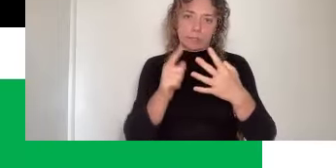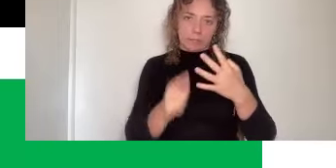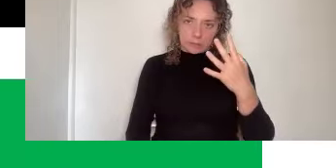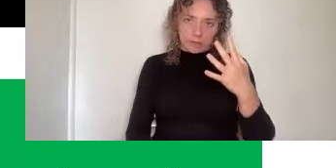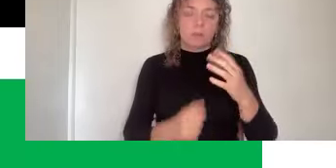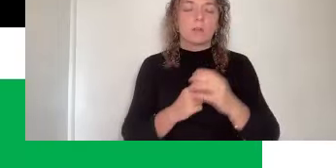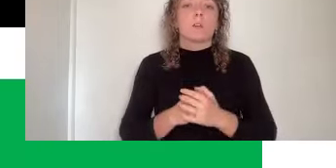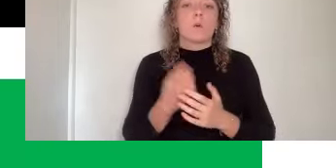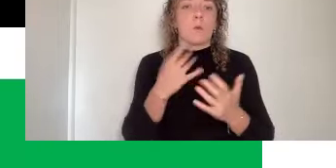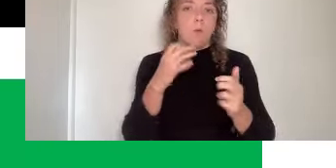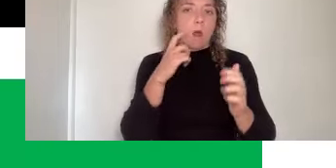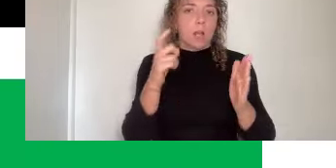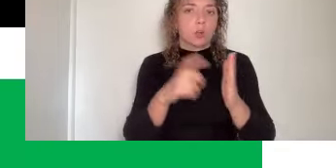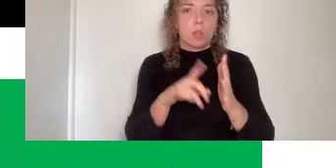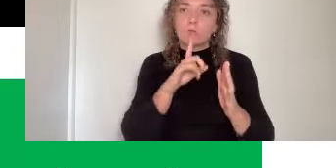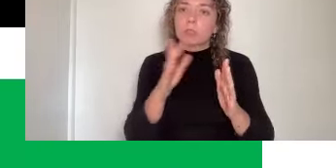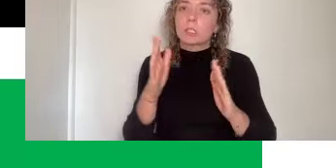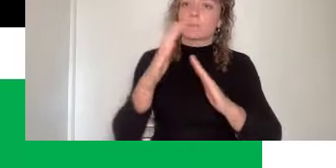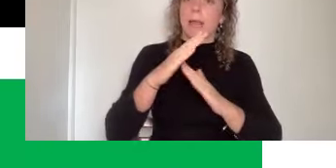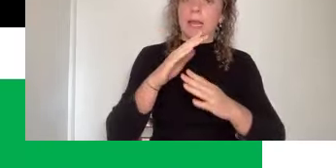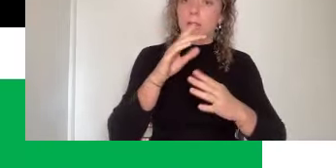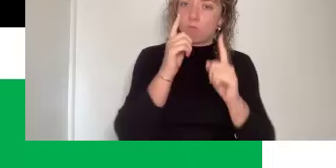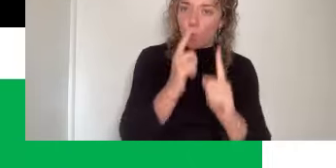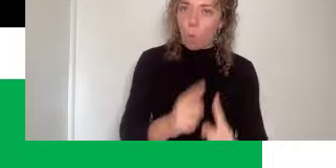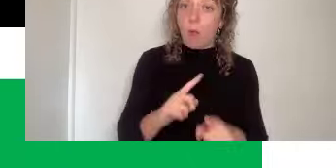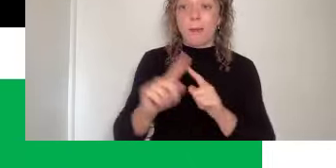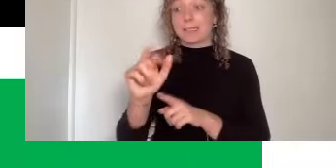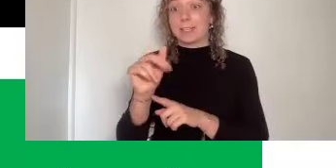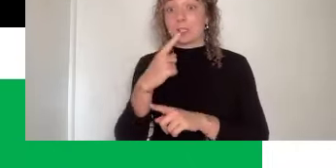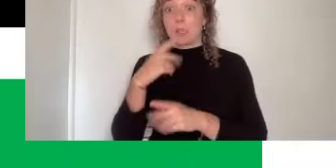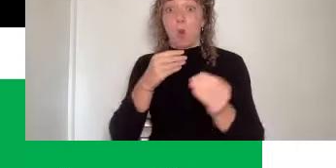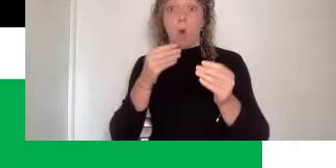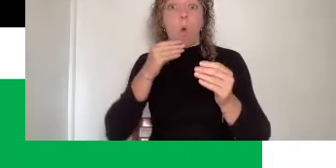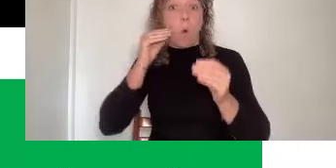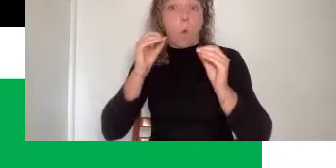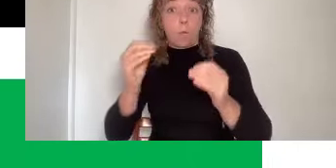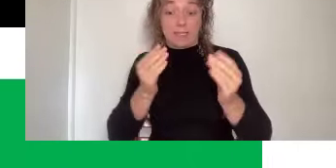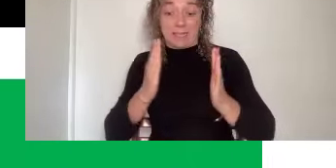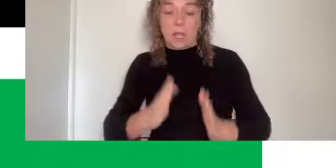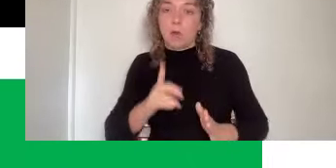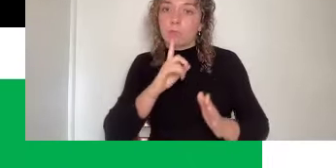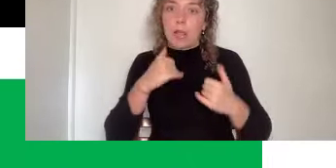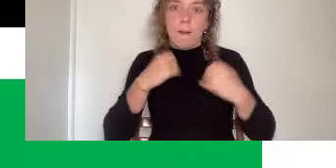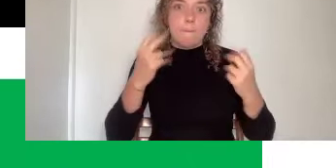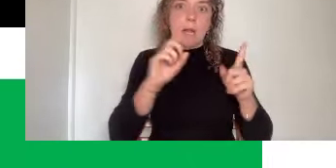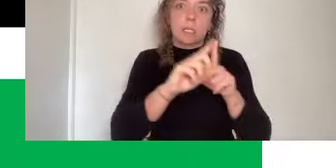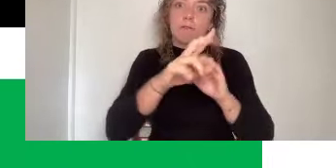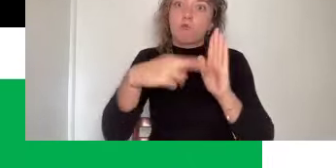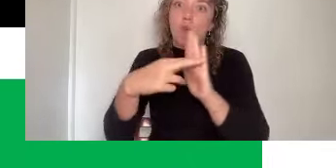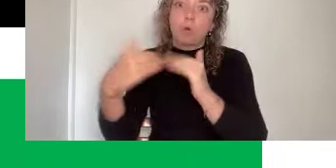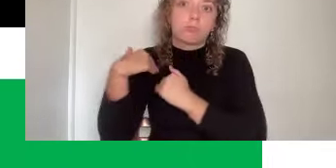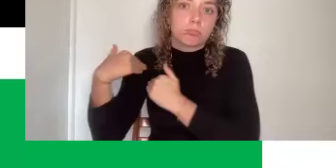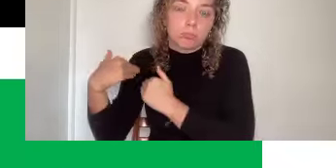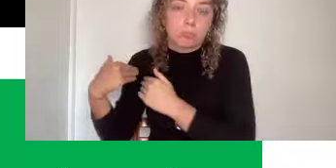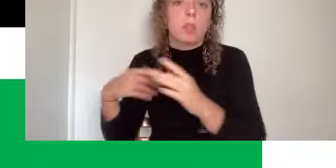that these are the main ones, but as Tara said, our homeless liaisons often wear many, many hats. But as a homeless liaison, these are the 4 things